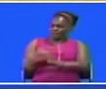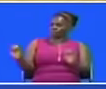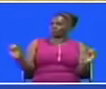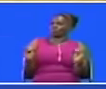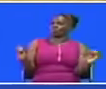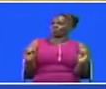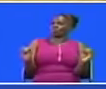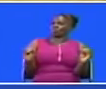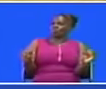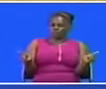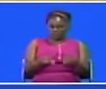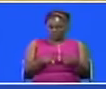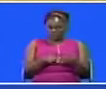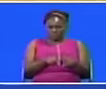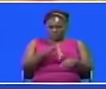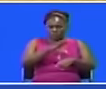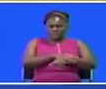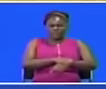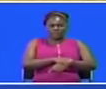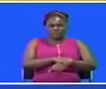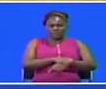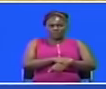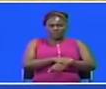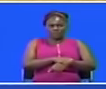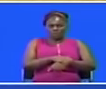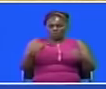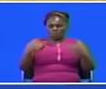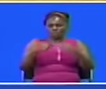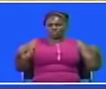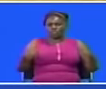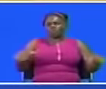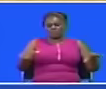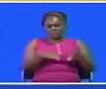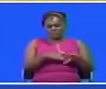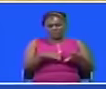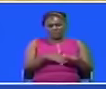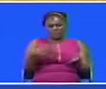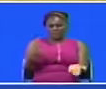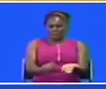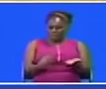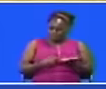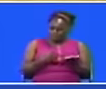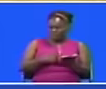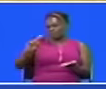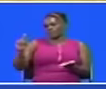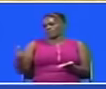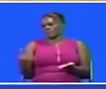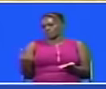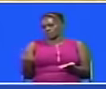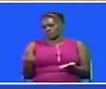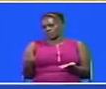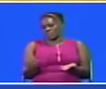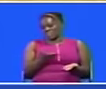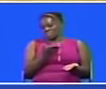just like that, but to get their fellow opposition members to discuss these things, because these things are